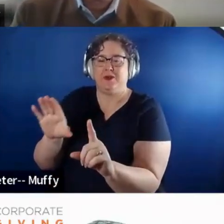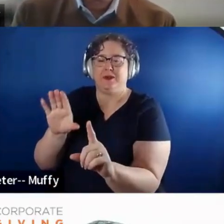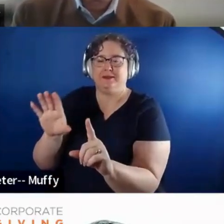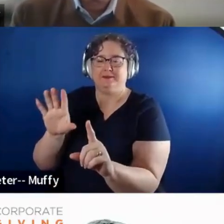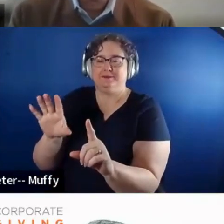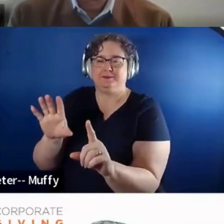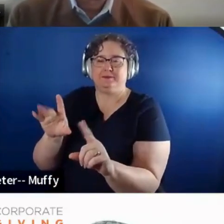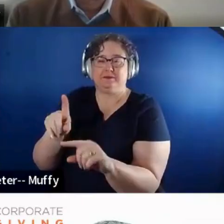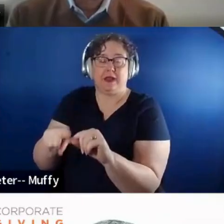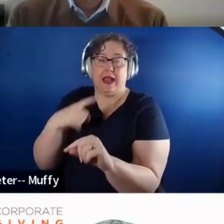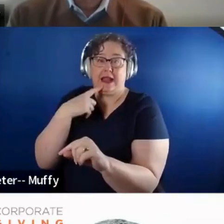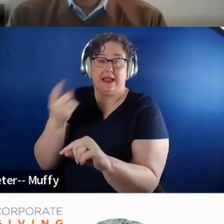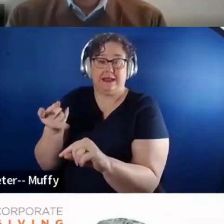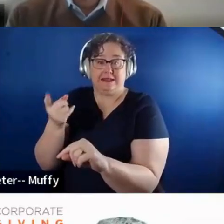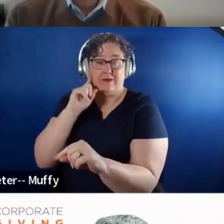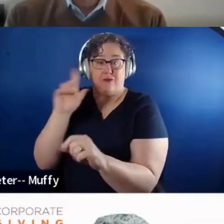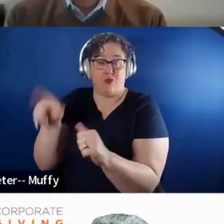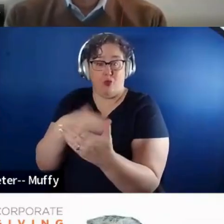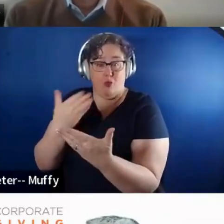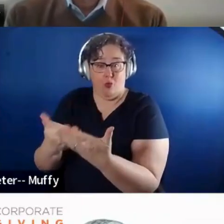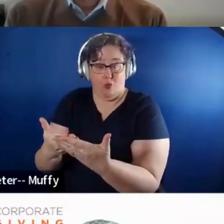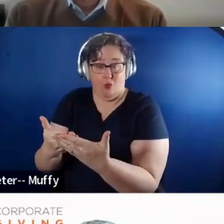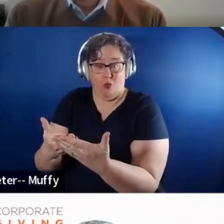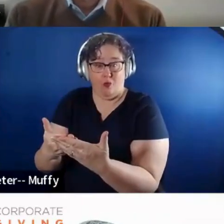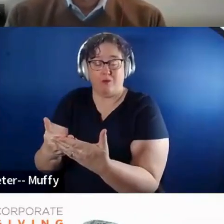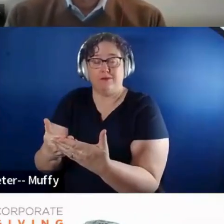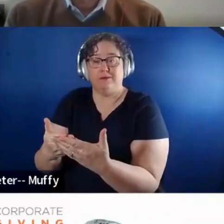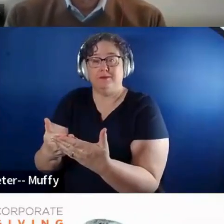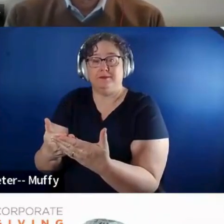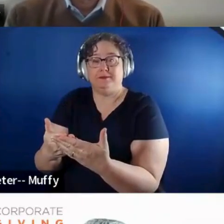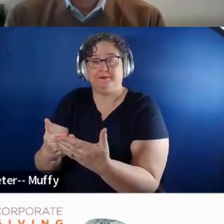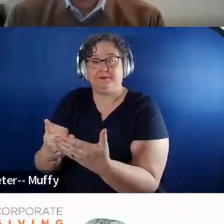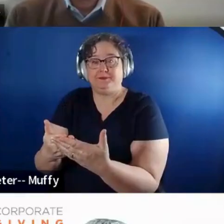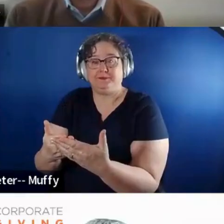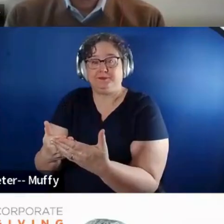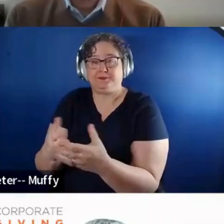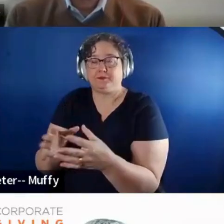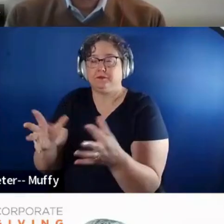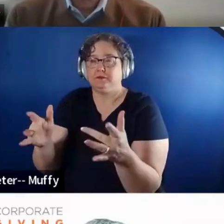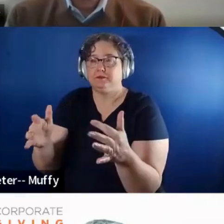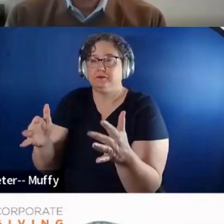I mean, I can't speak for all of them, but the whole thing,